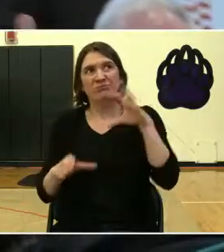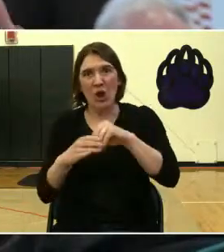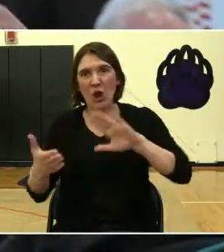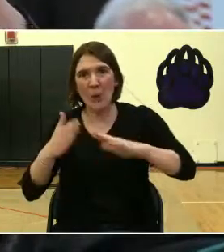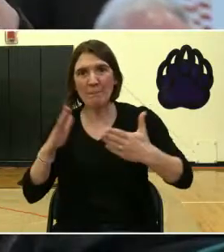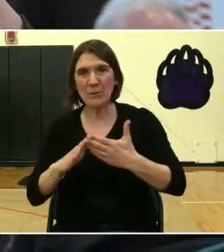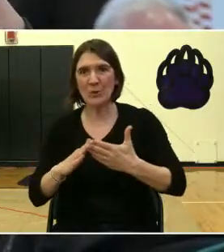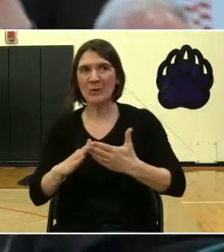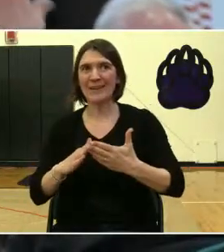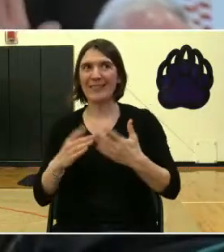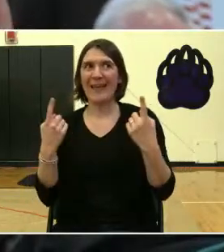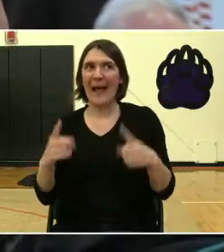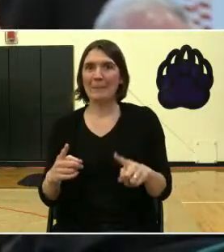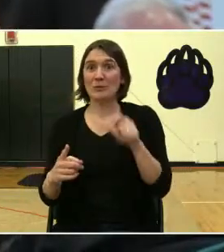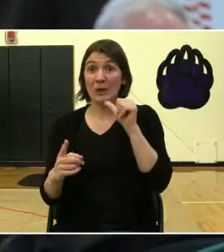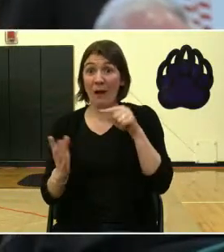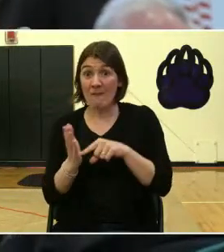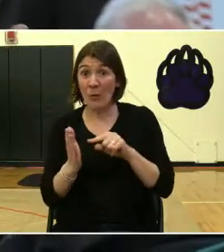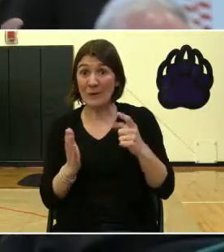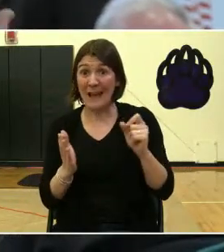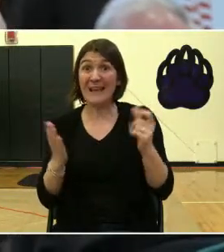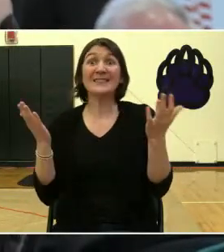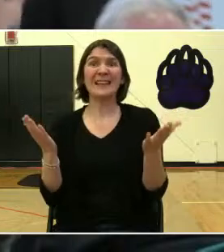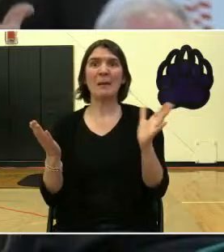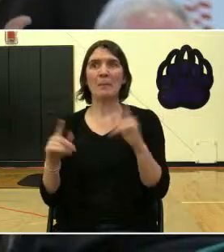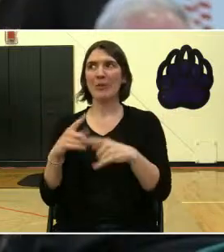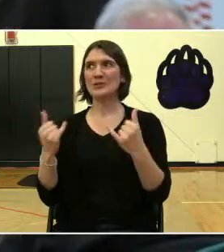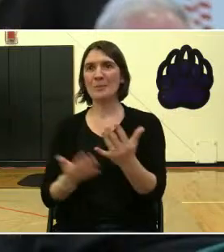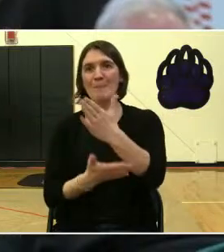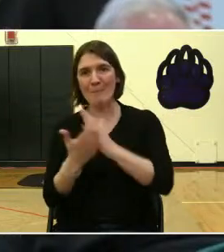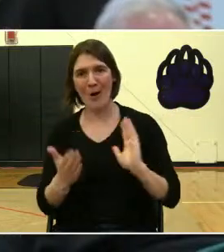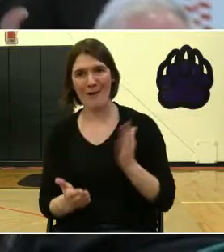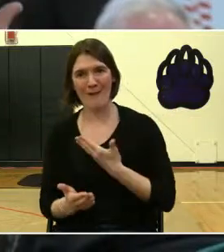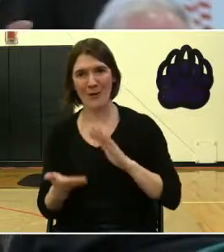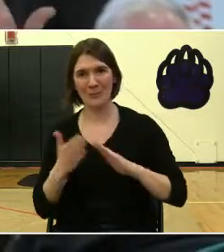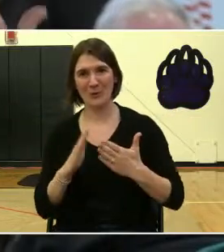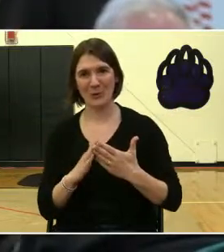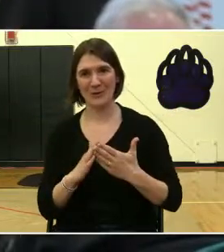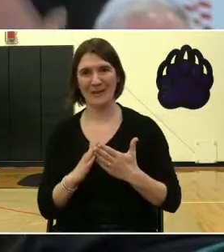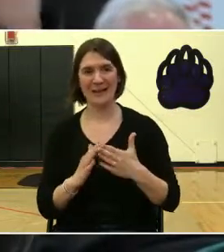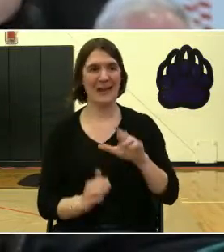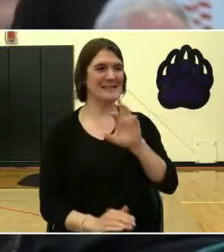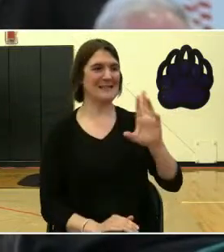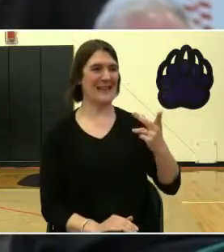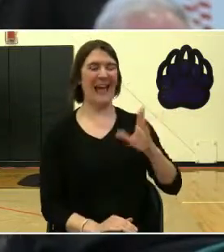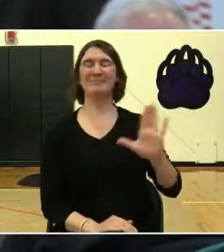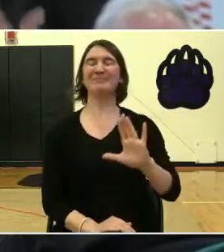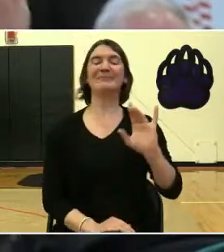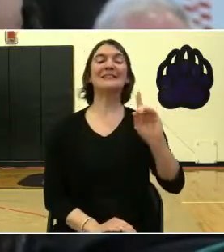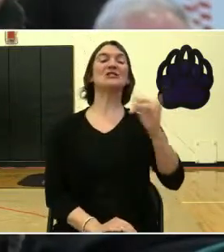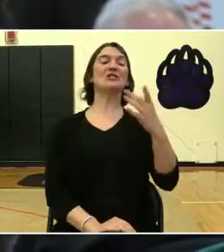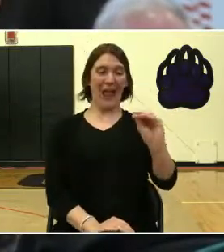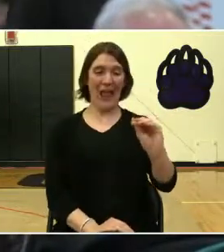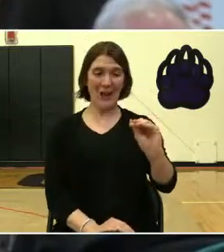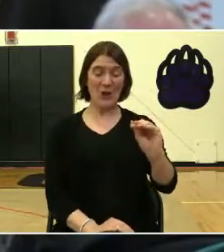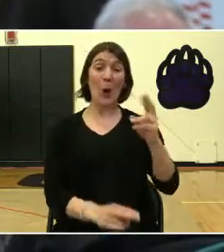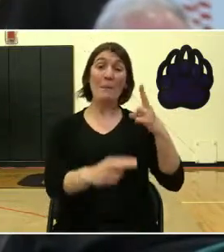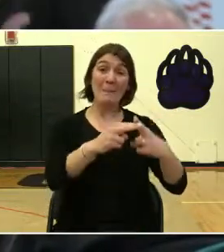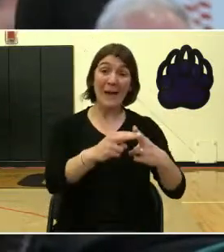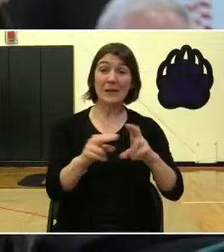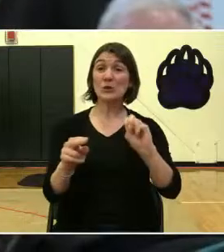community um and as I I'm hearing z uh not Zach D Jango